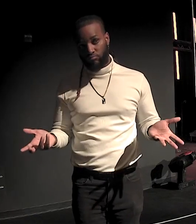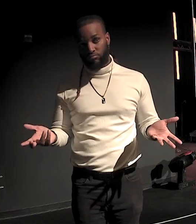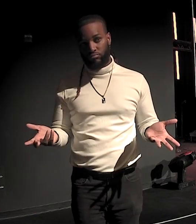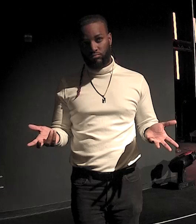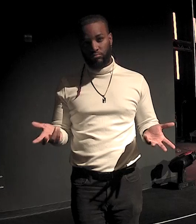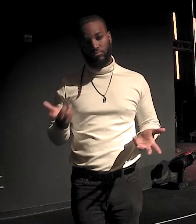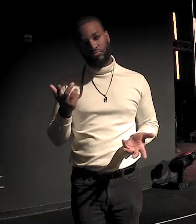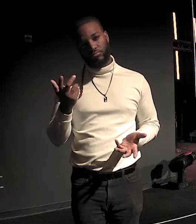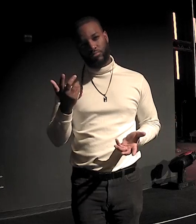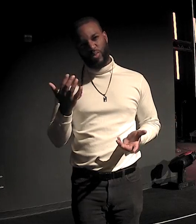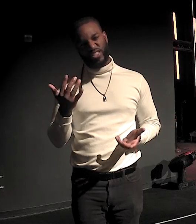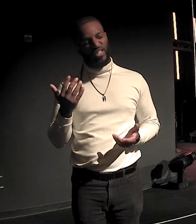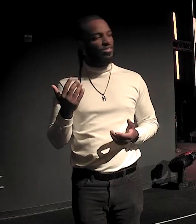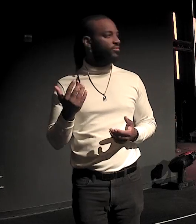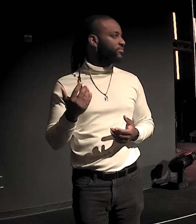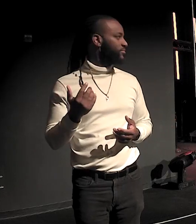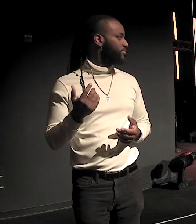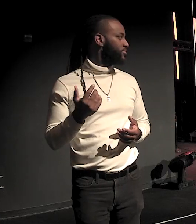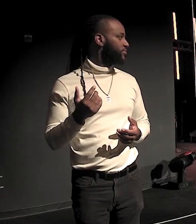wait a second.